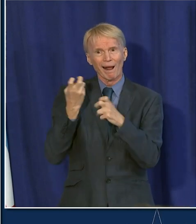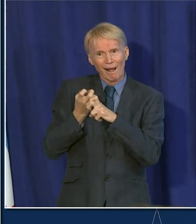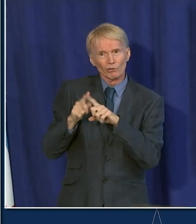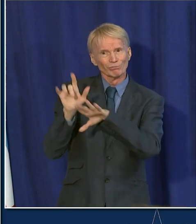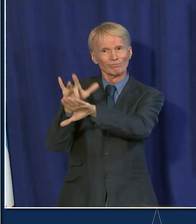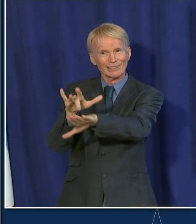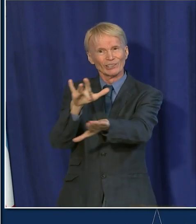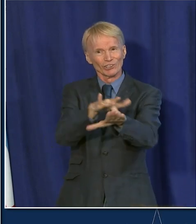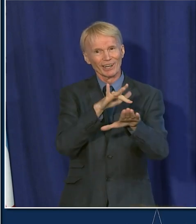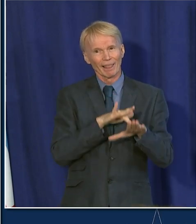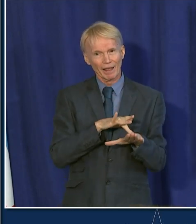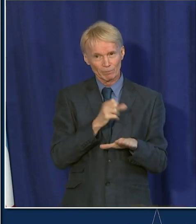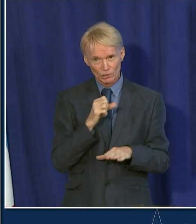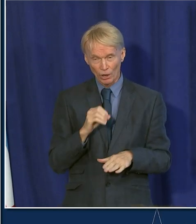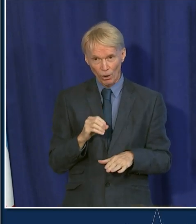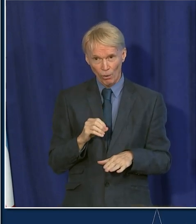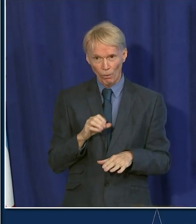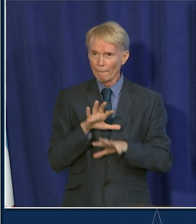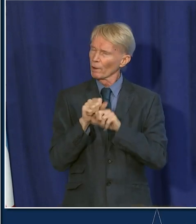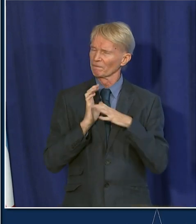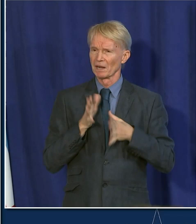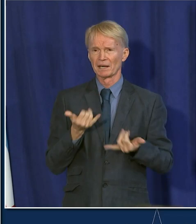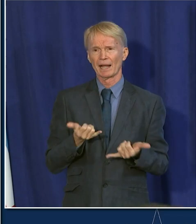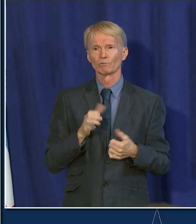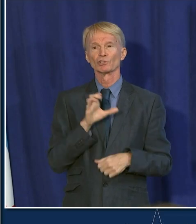reach. So appointments can be booked now,